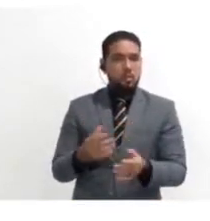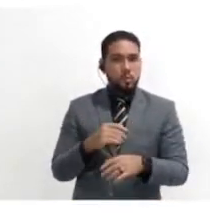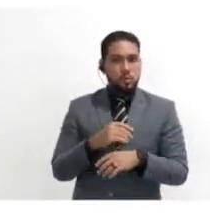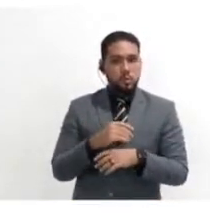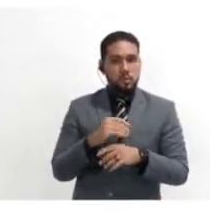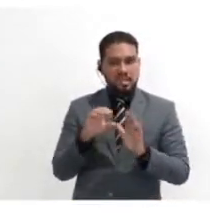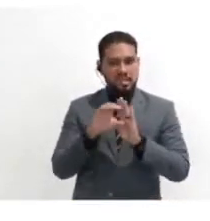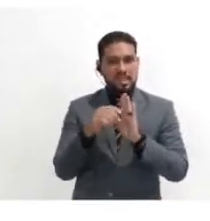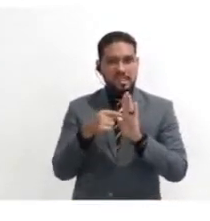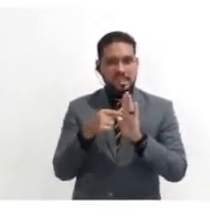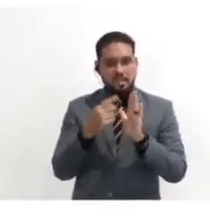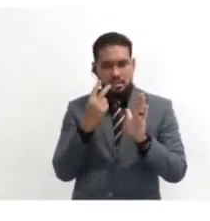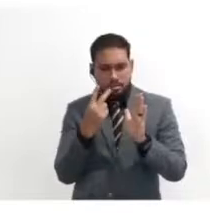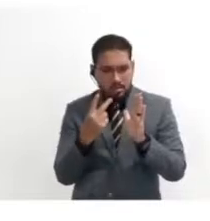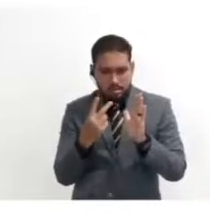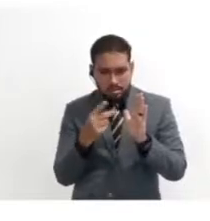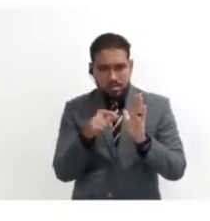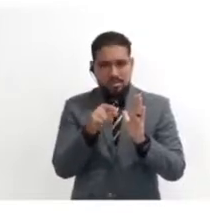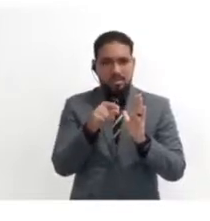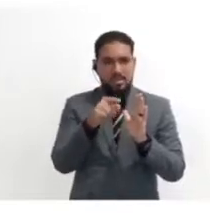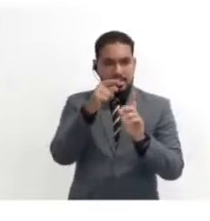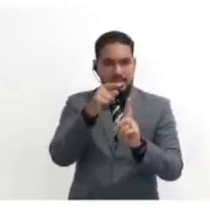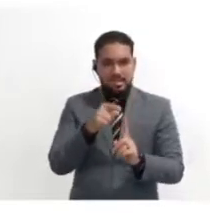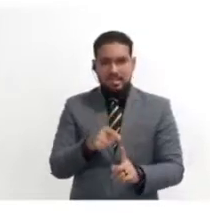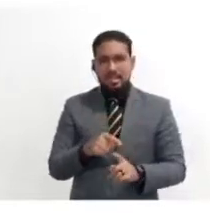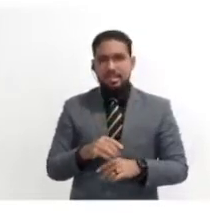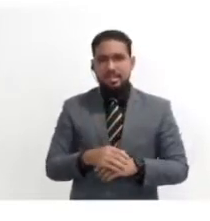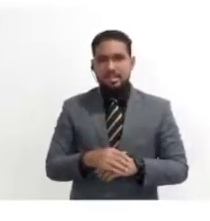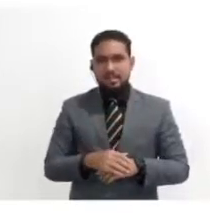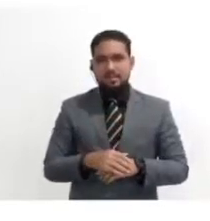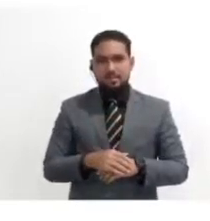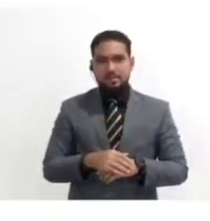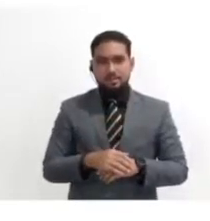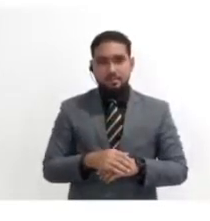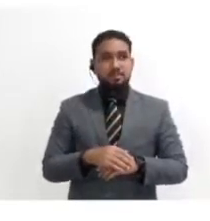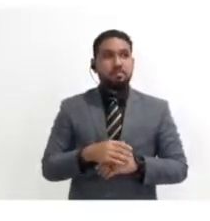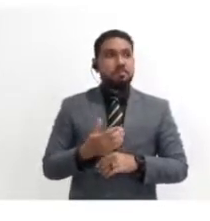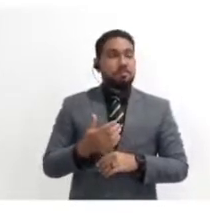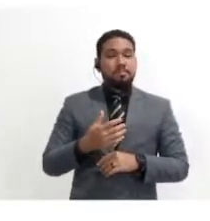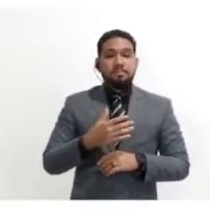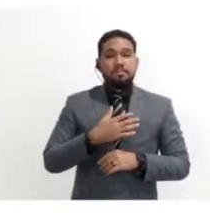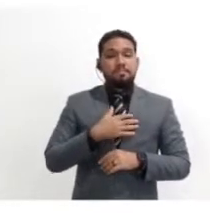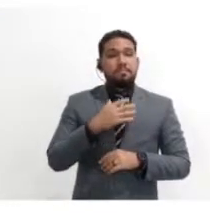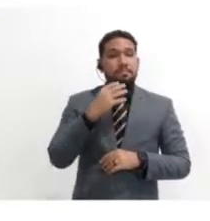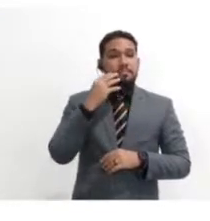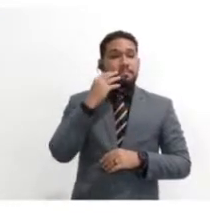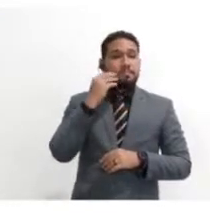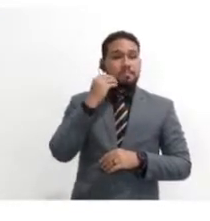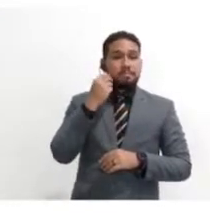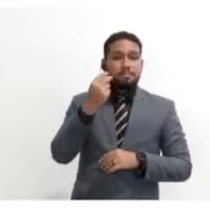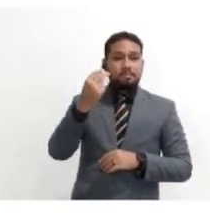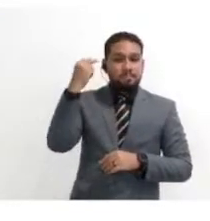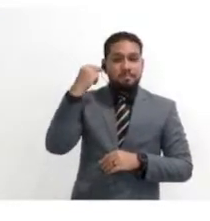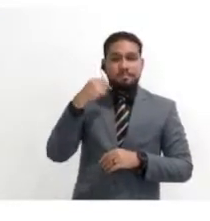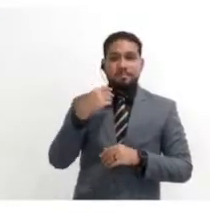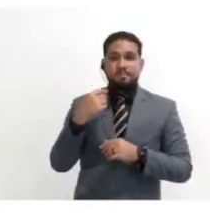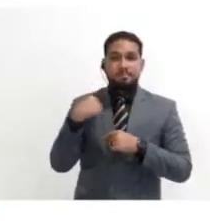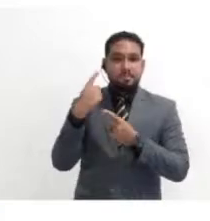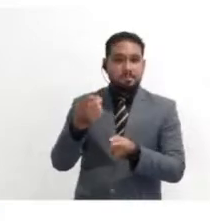So I guess over my career it's been pretty astounding to me to